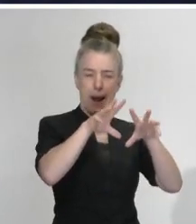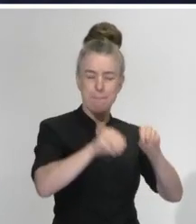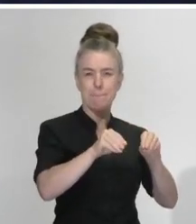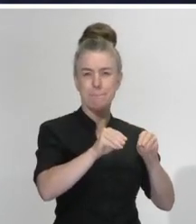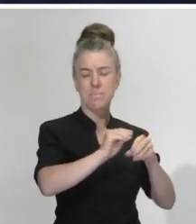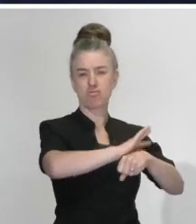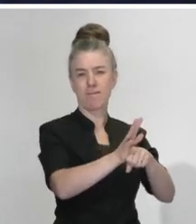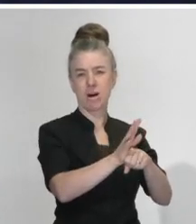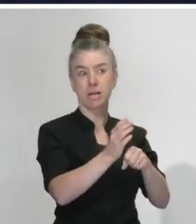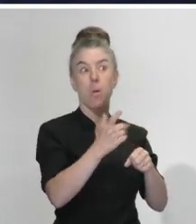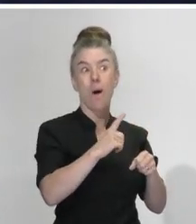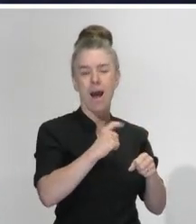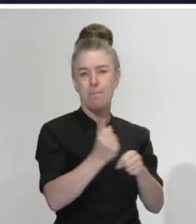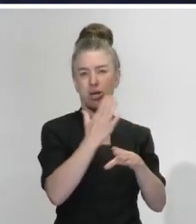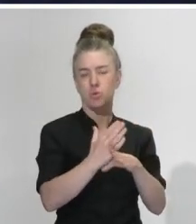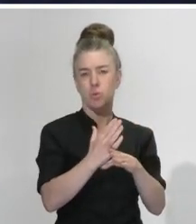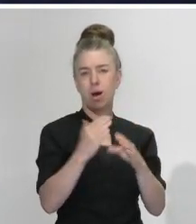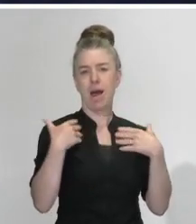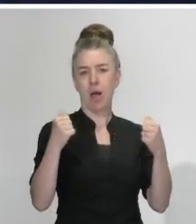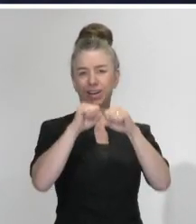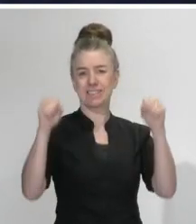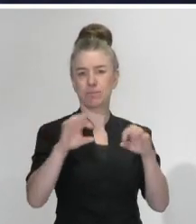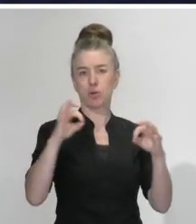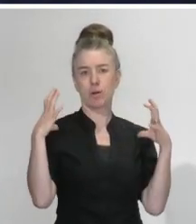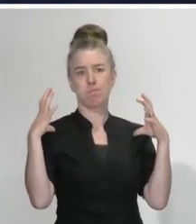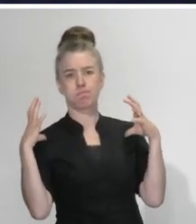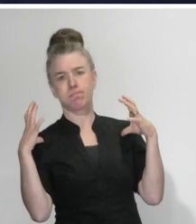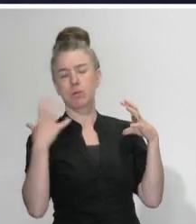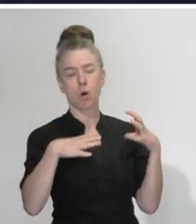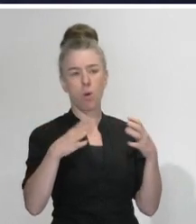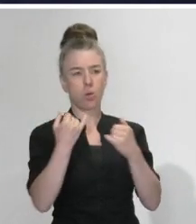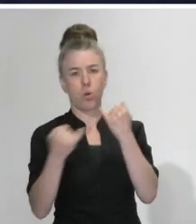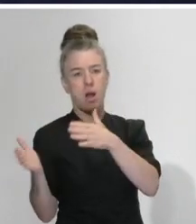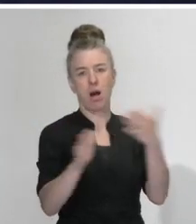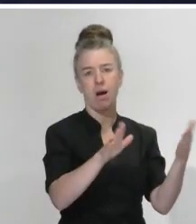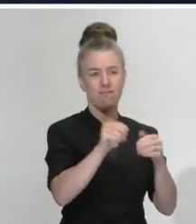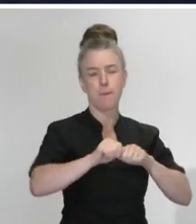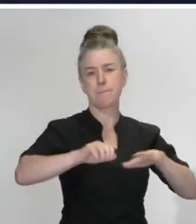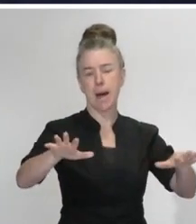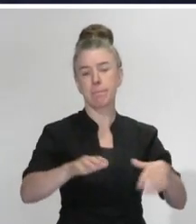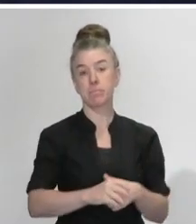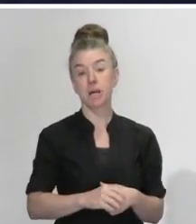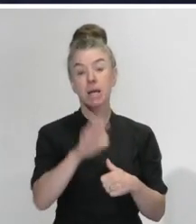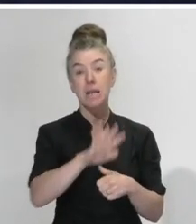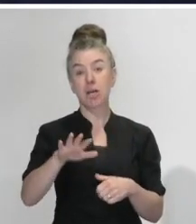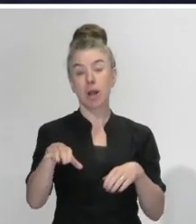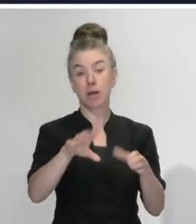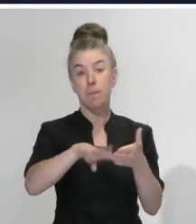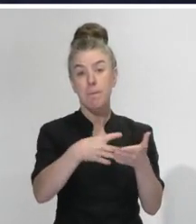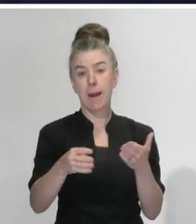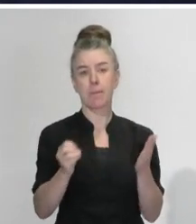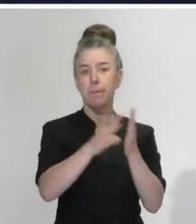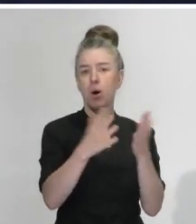system capacity is not exceeded by preventing widespread outbreaks. The National Action Plan will be published on the